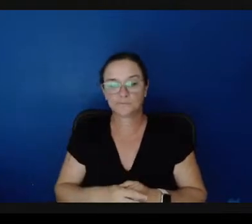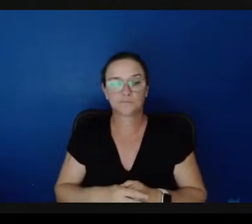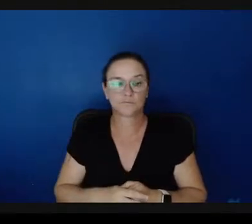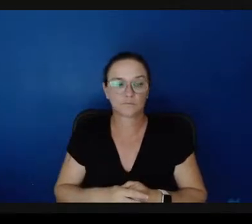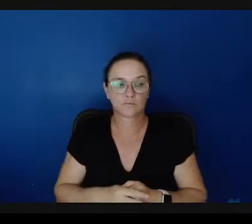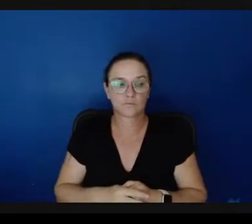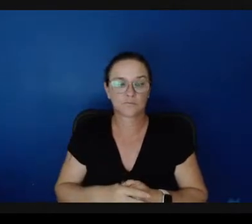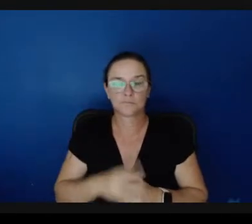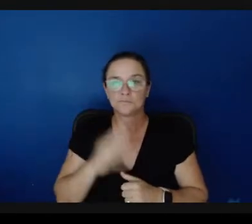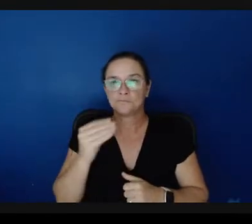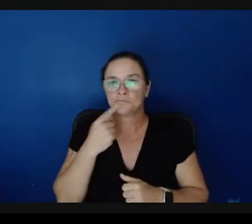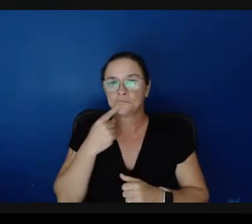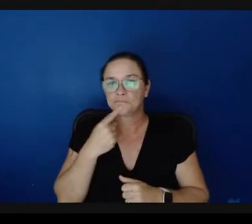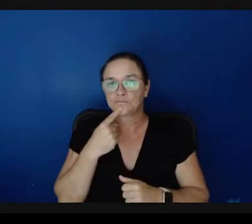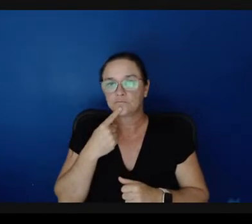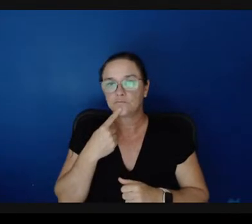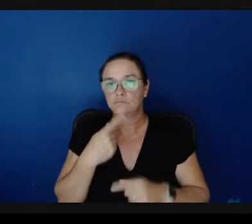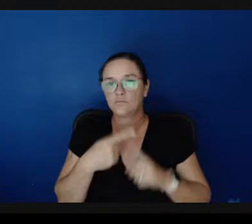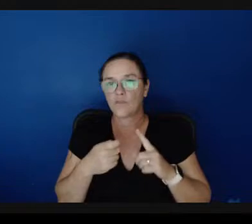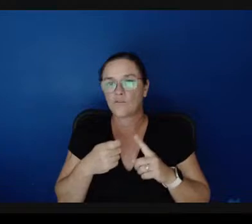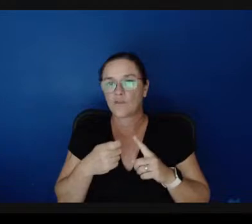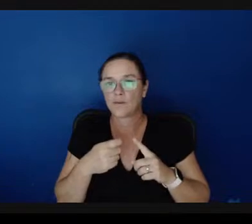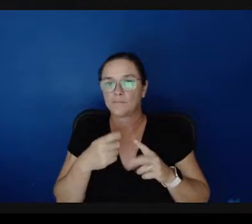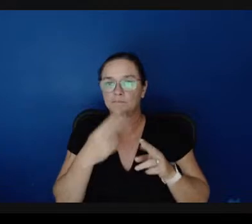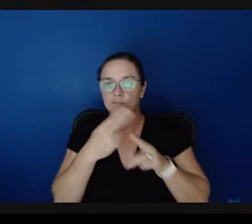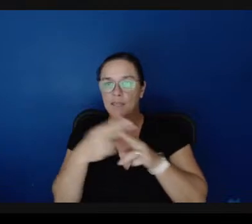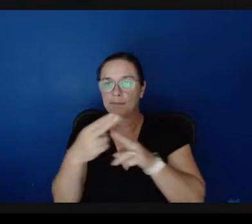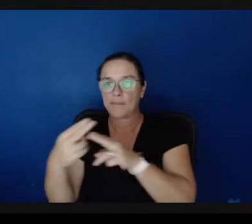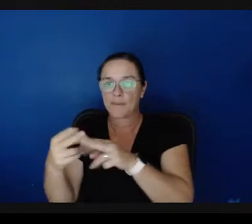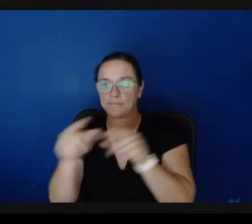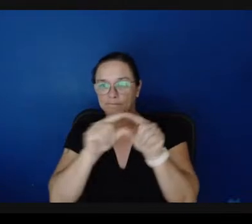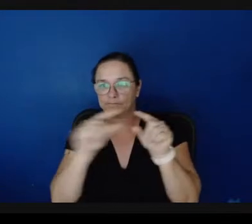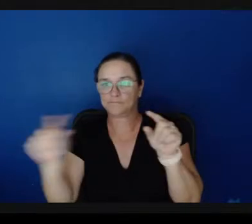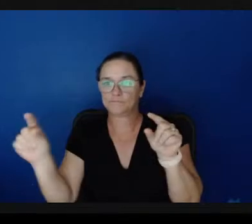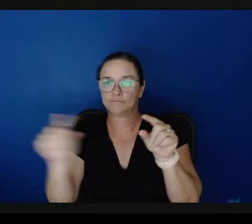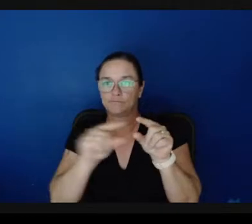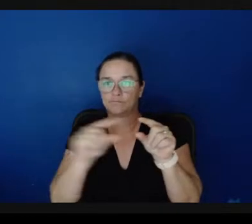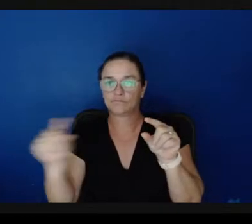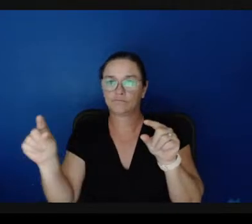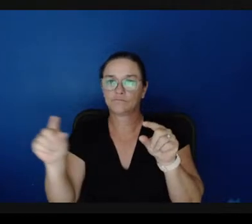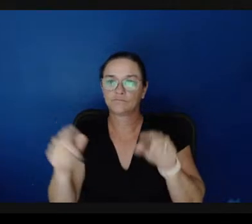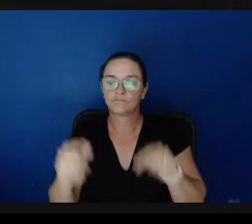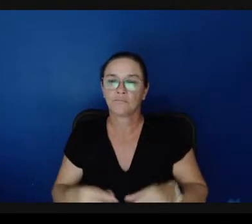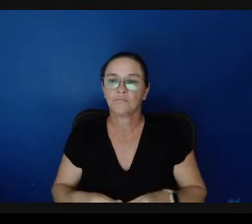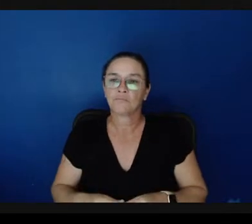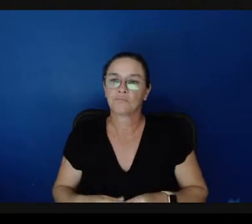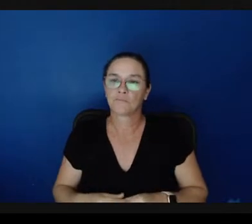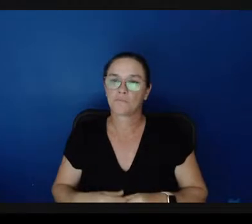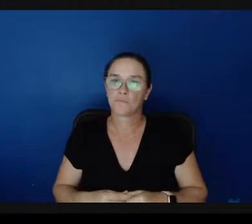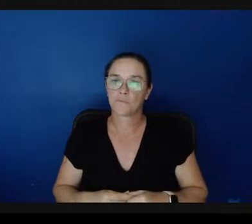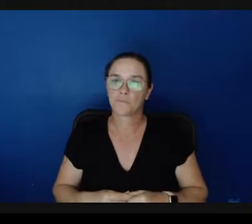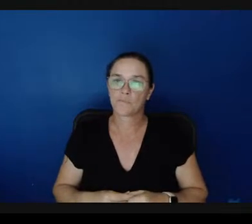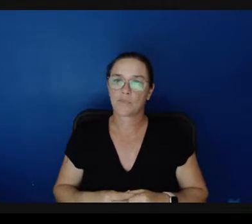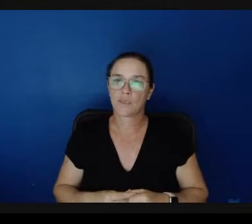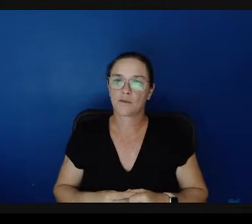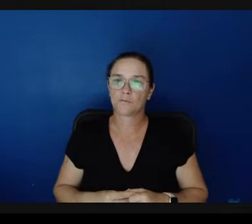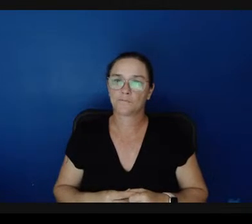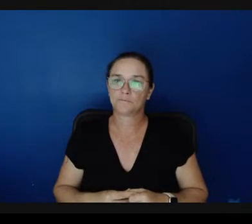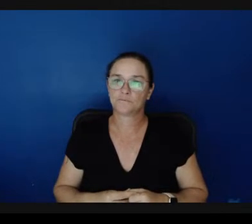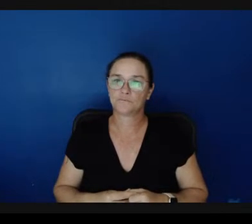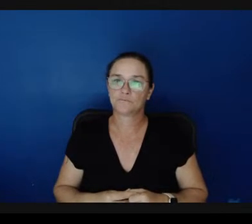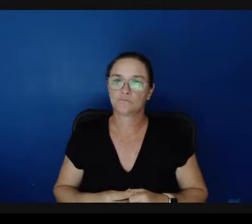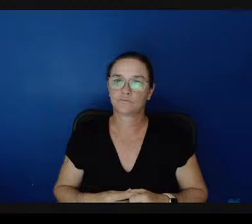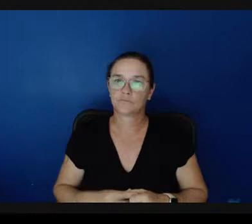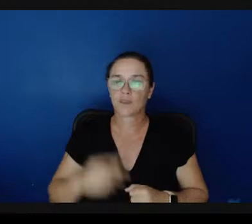And this is by Perzior, Dauria, Pepe, Tizani, and Cabrera Perez. And